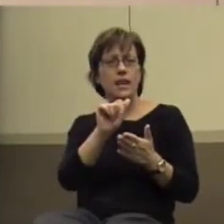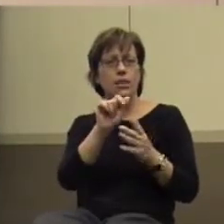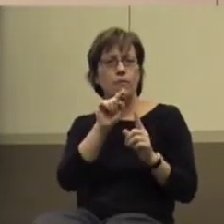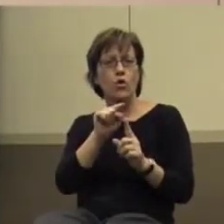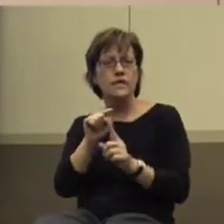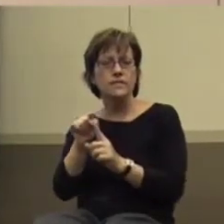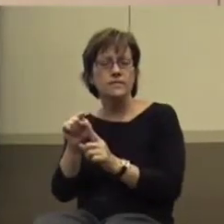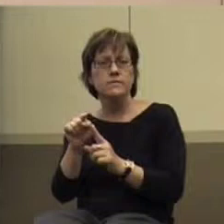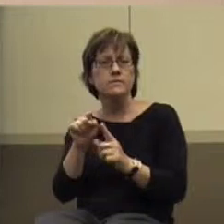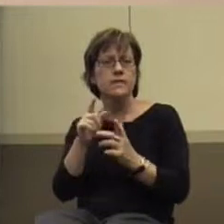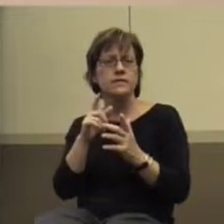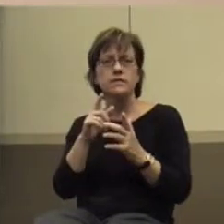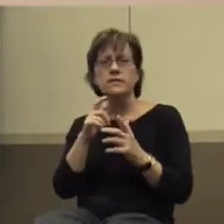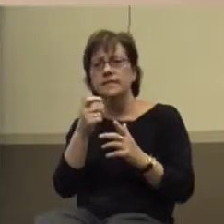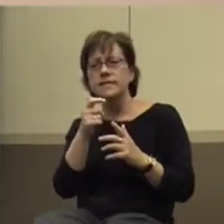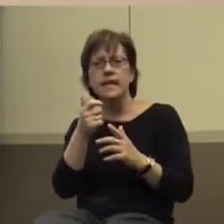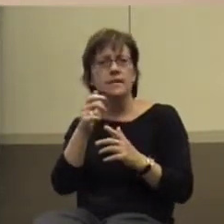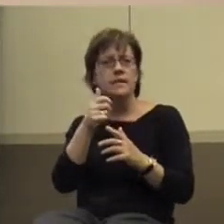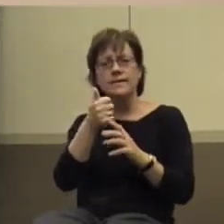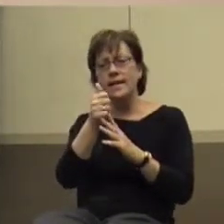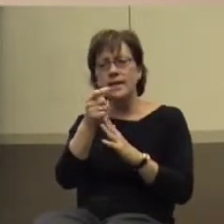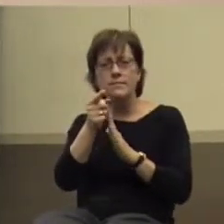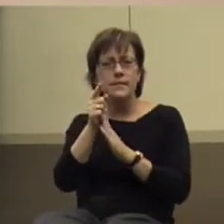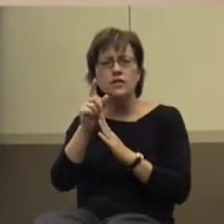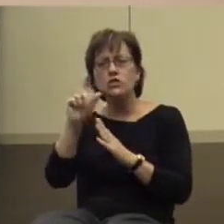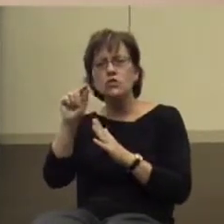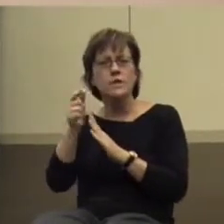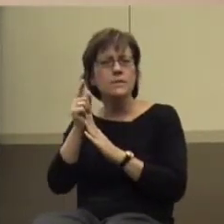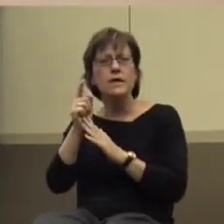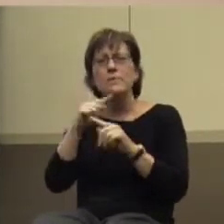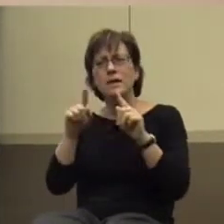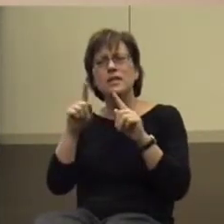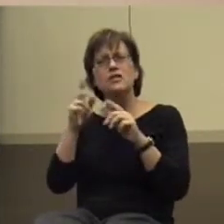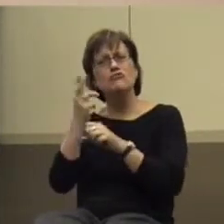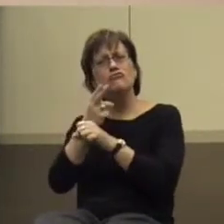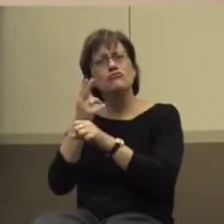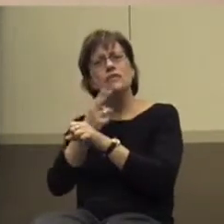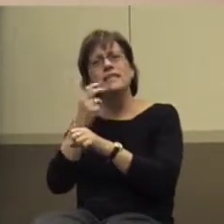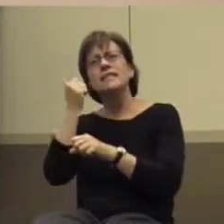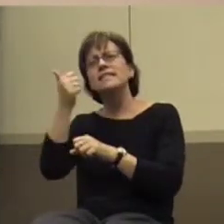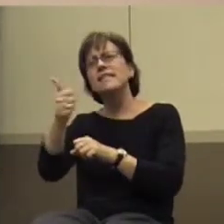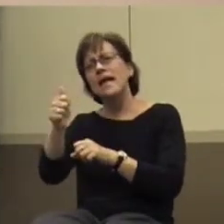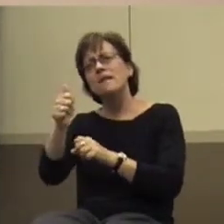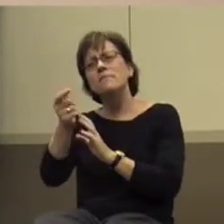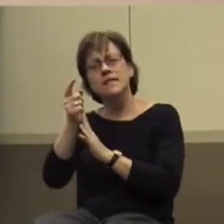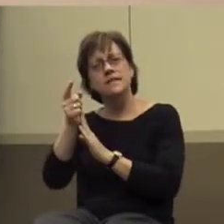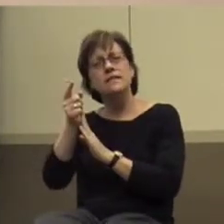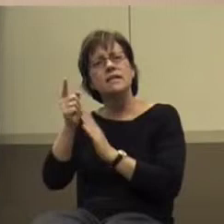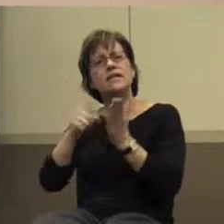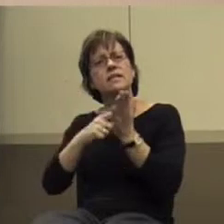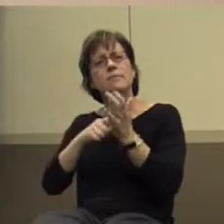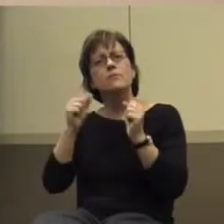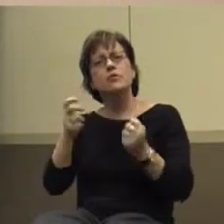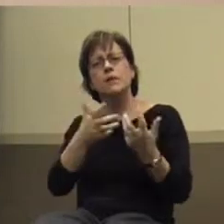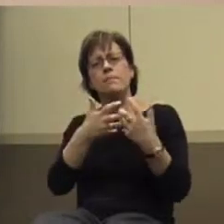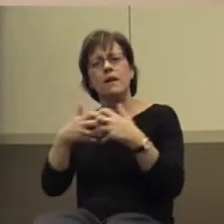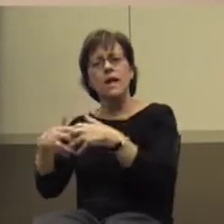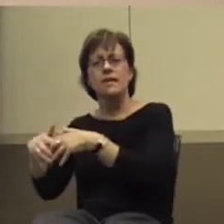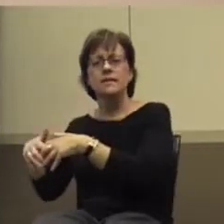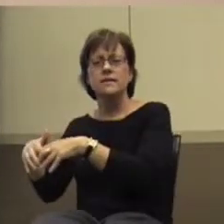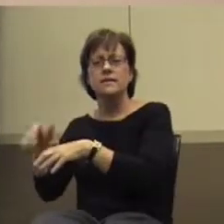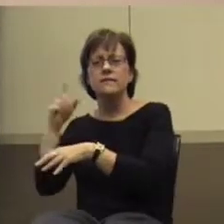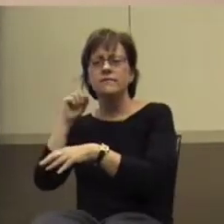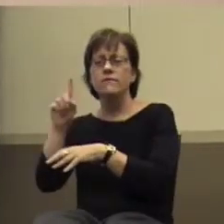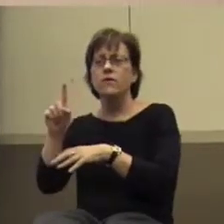usually like at least that 10 minutes. And sometimes you can blend it for your, for the work sessions or